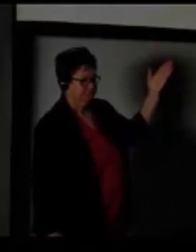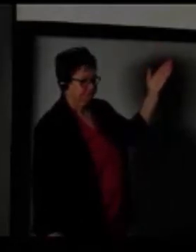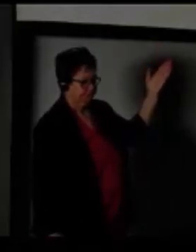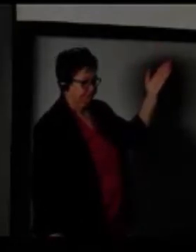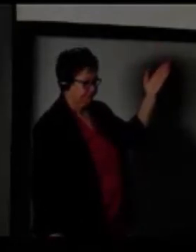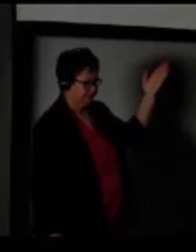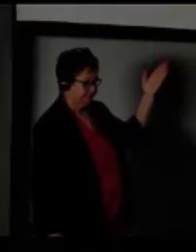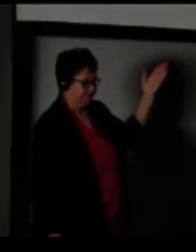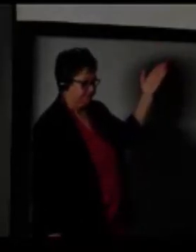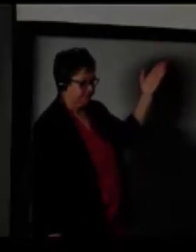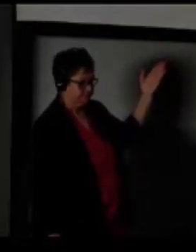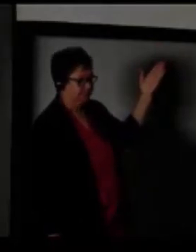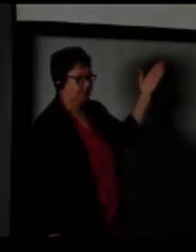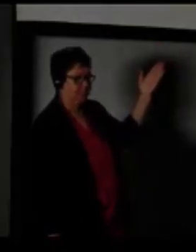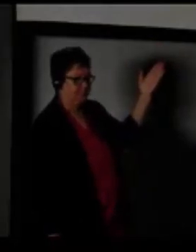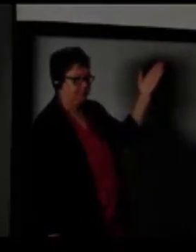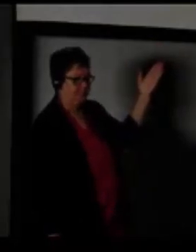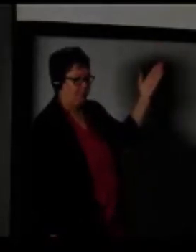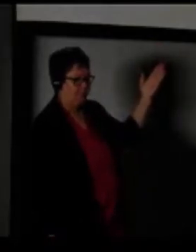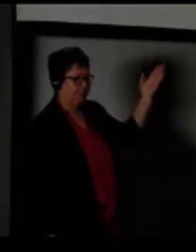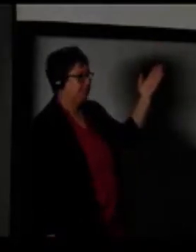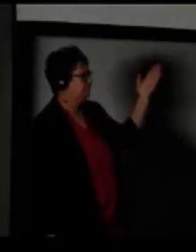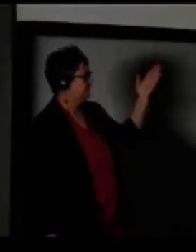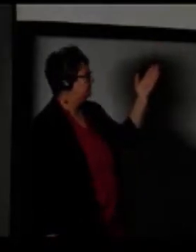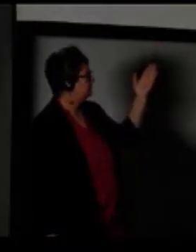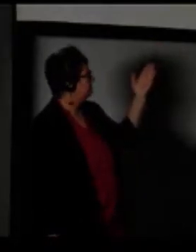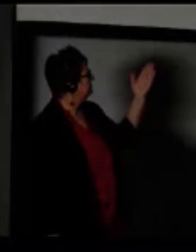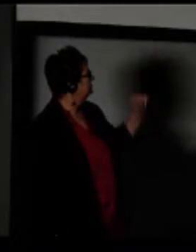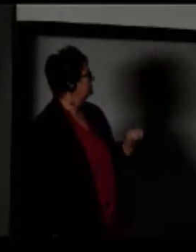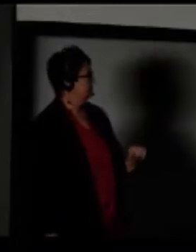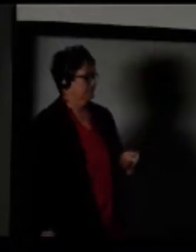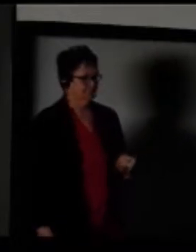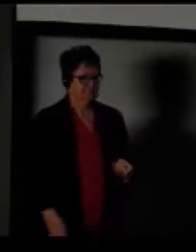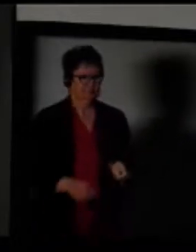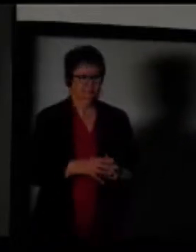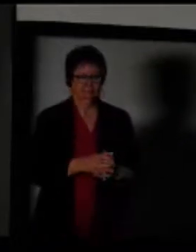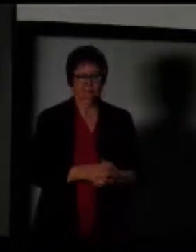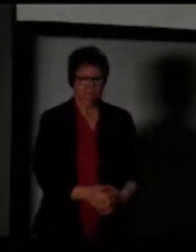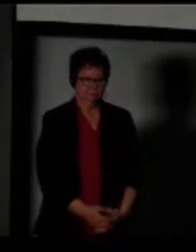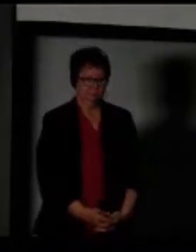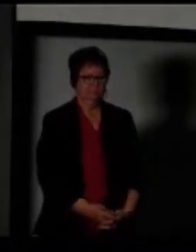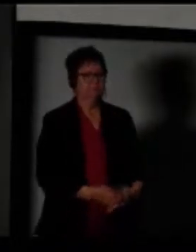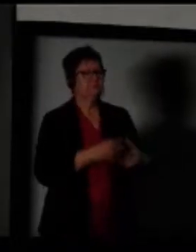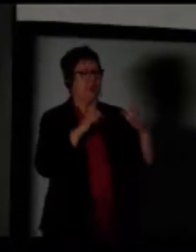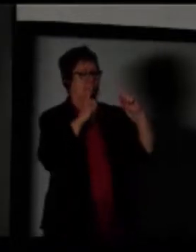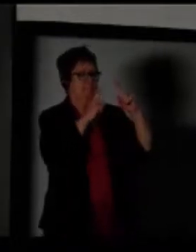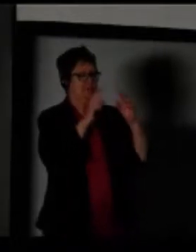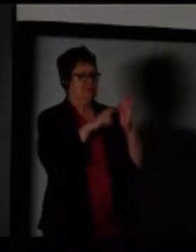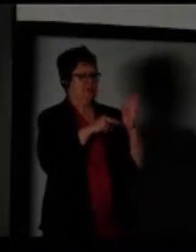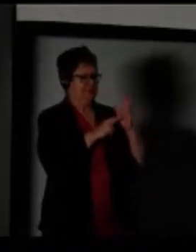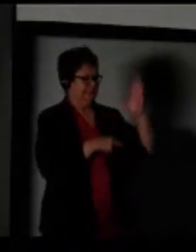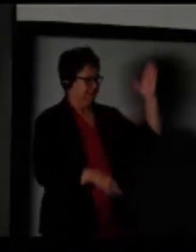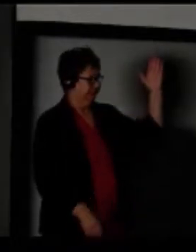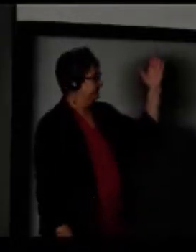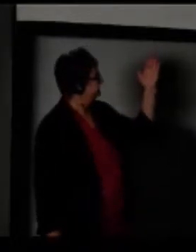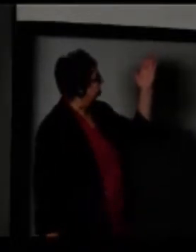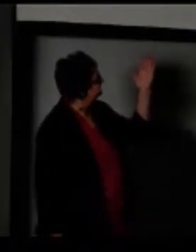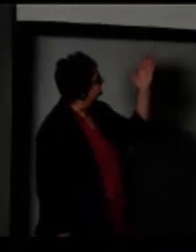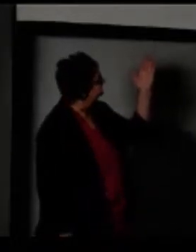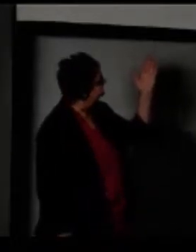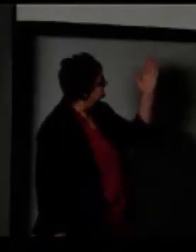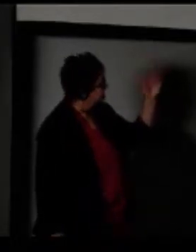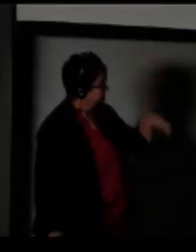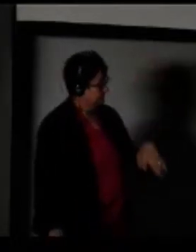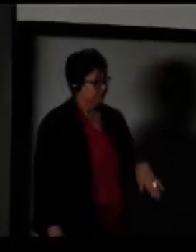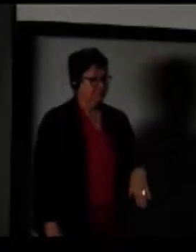American experience and to make it possible for all people to understand the depth, complexity, and promise of the